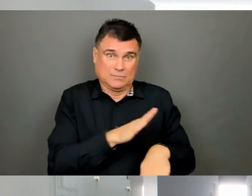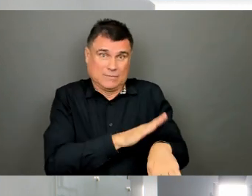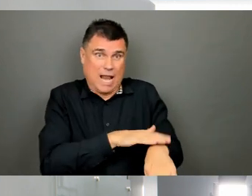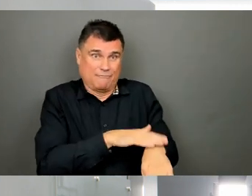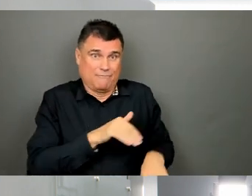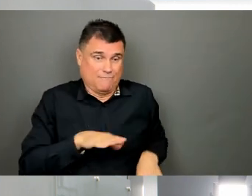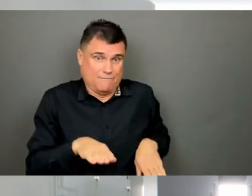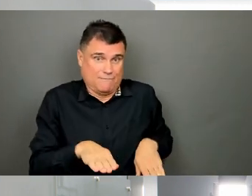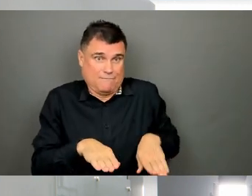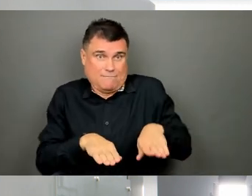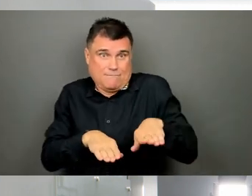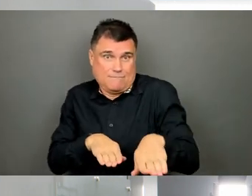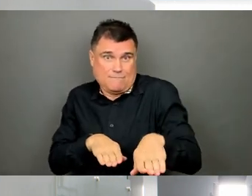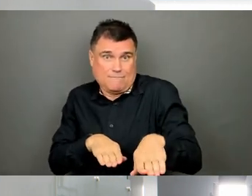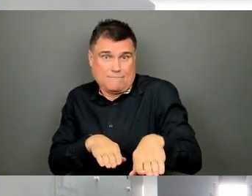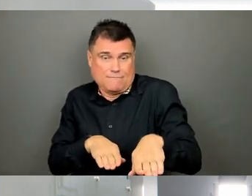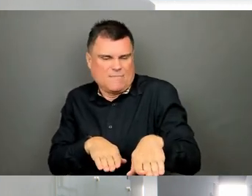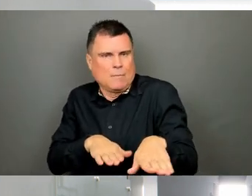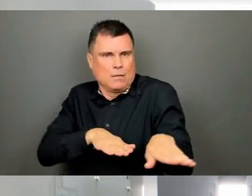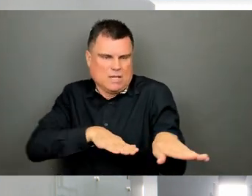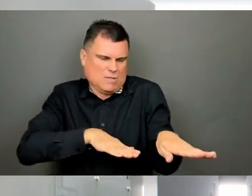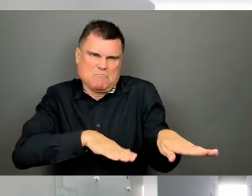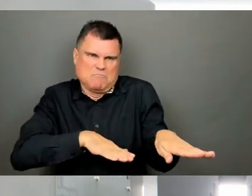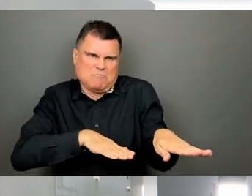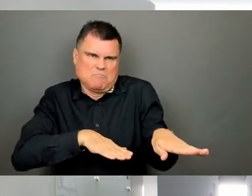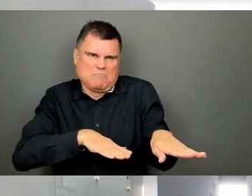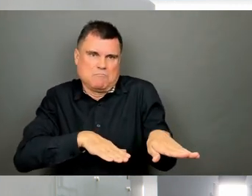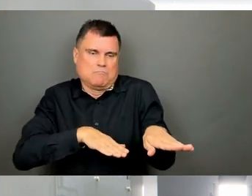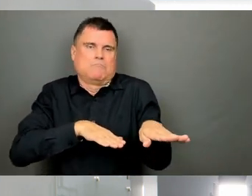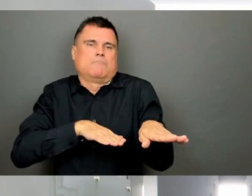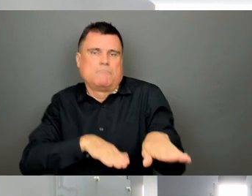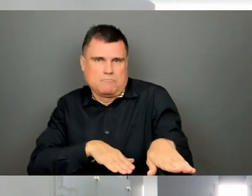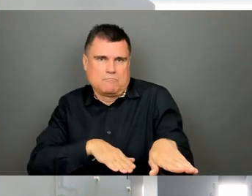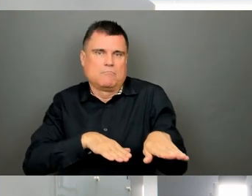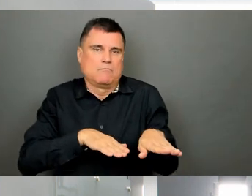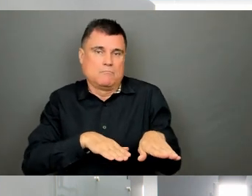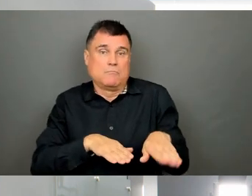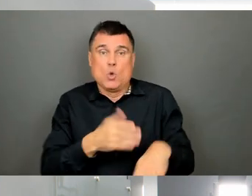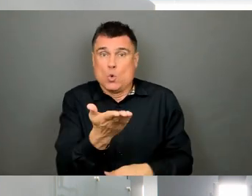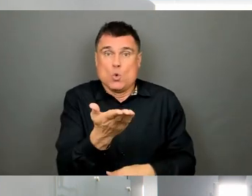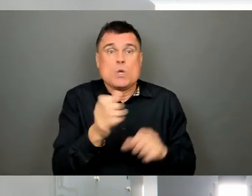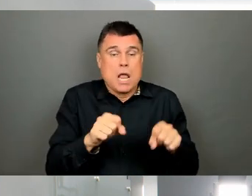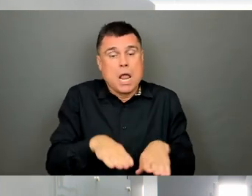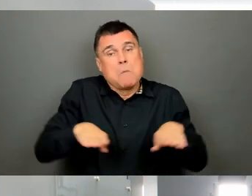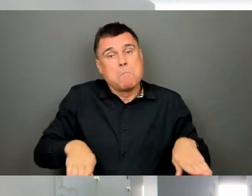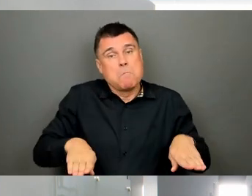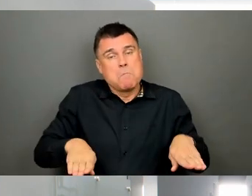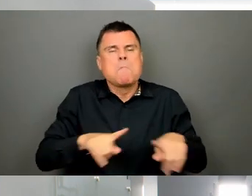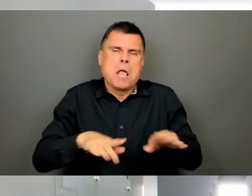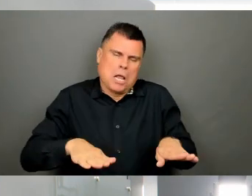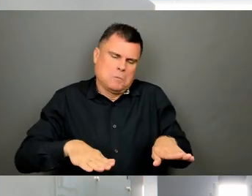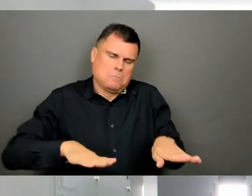left foot ahead and the right foot a bit back. This will help you to kind of get into the move a little bit easier. You can